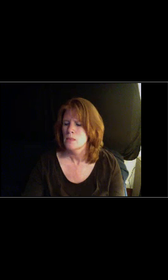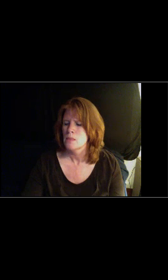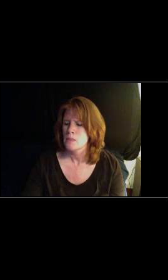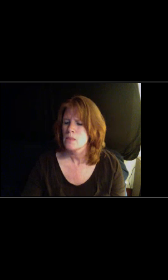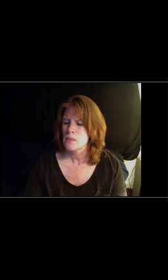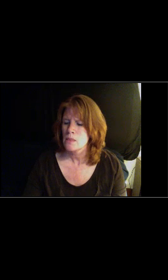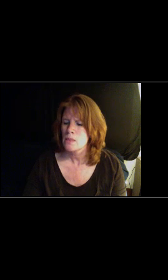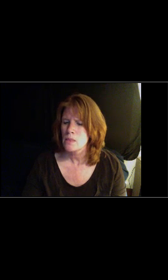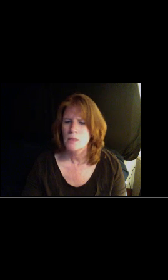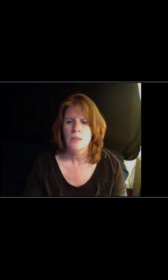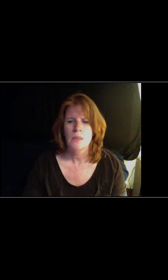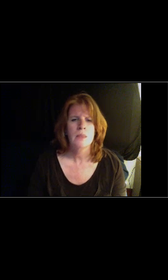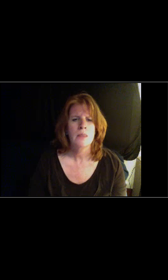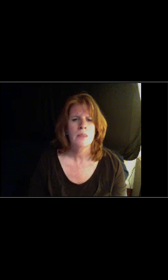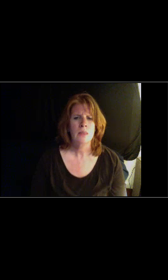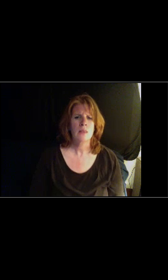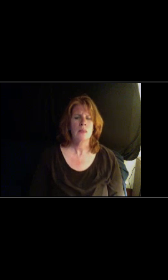Oh,